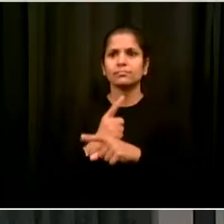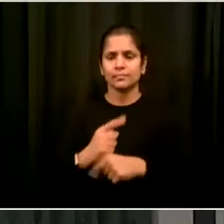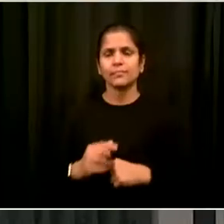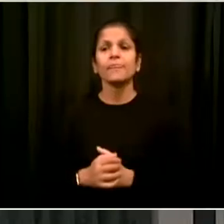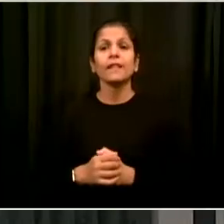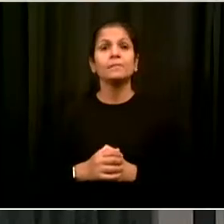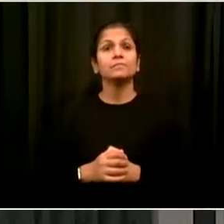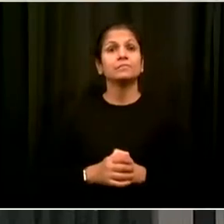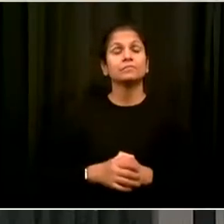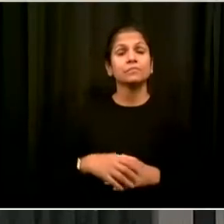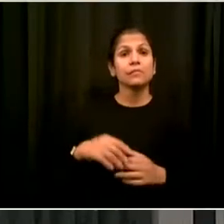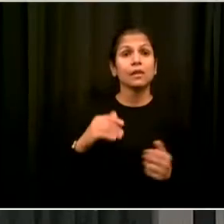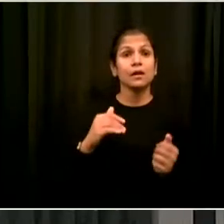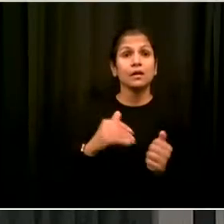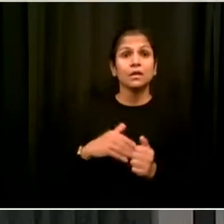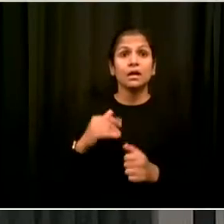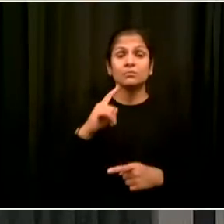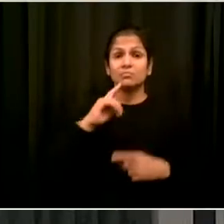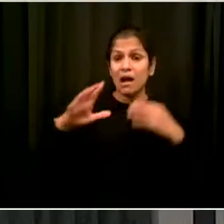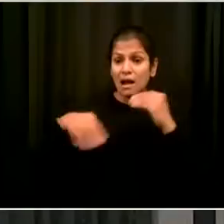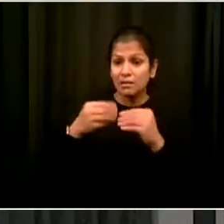Nothing for me. Dr. Katz.